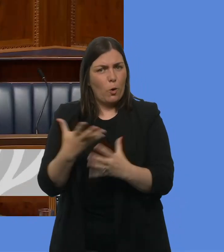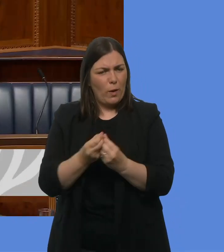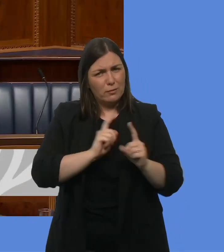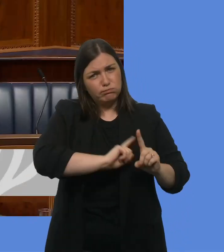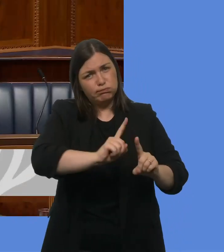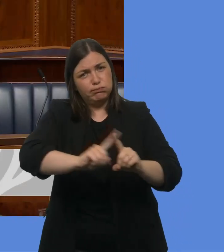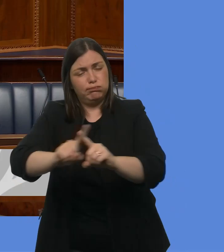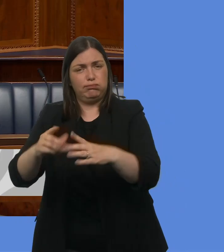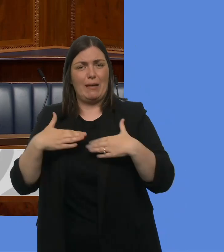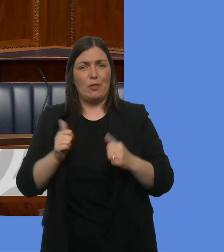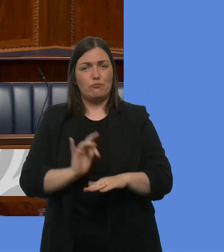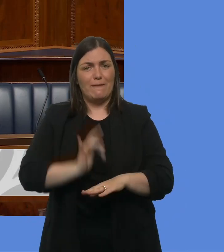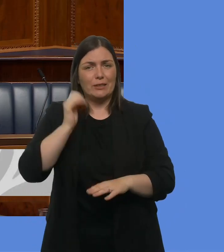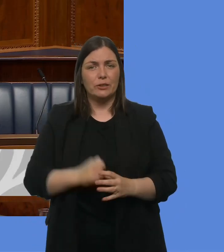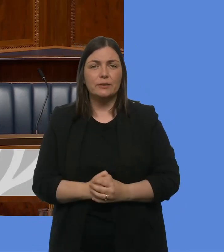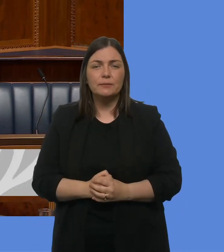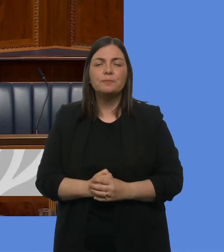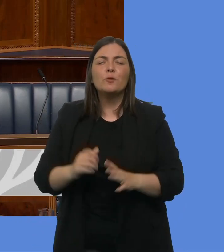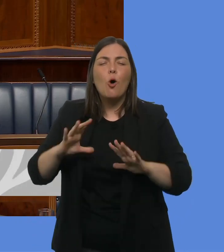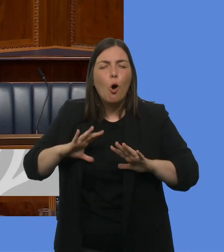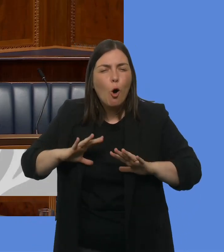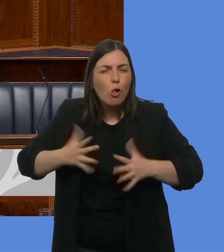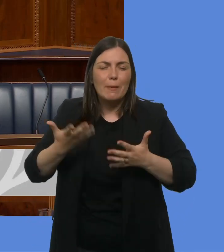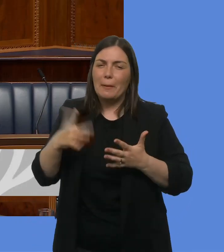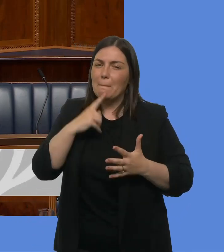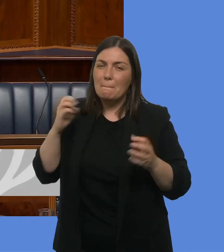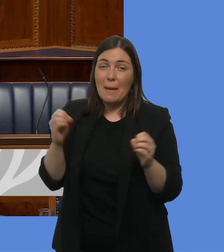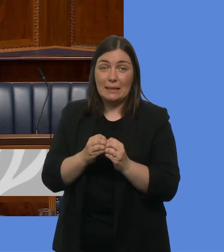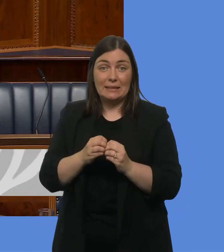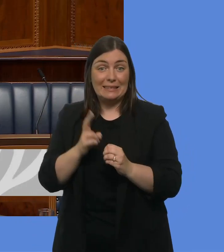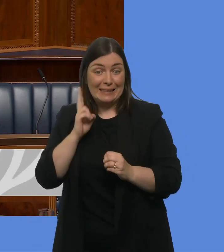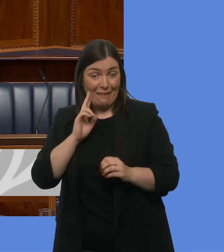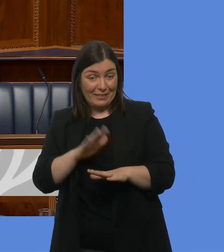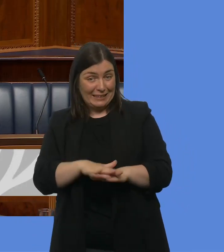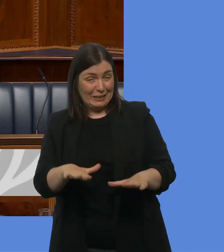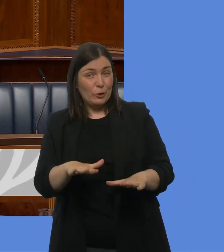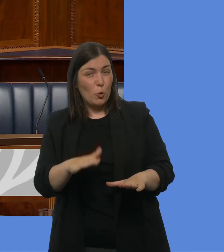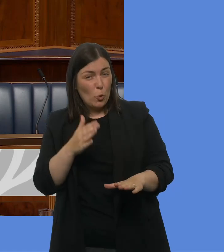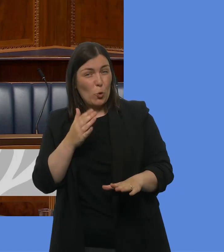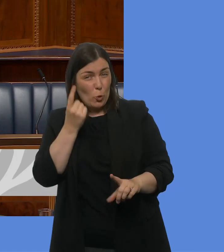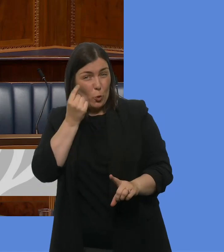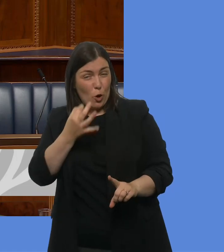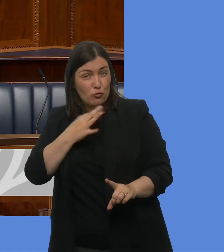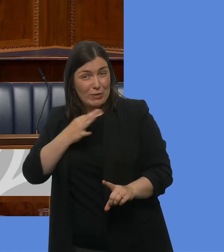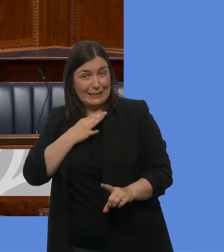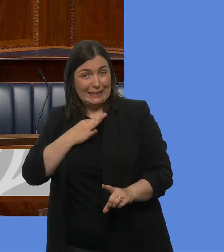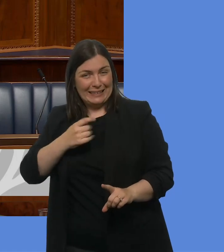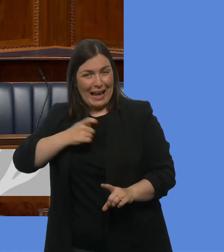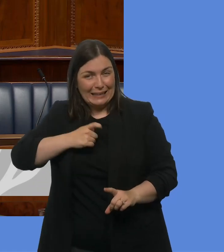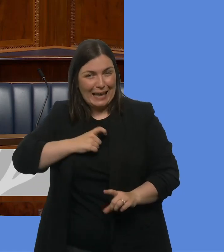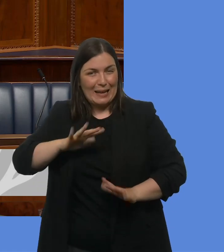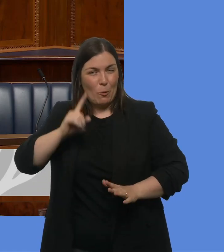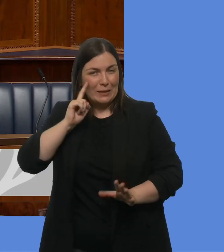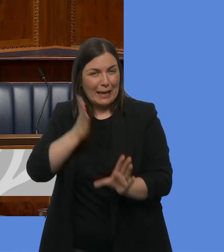likely to suffer from anxiety and other psychological disorders, which comes from lack of awareness from the wider community, barriers to communication and